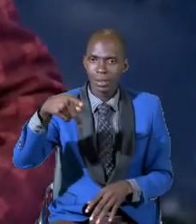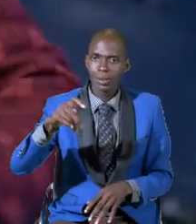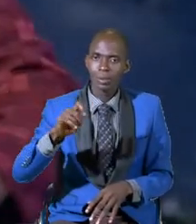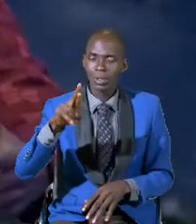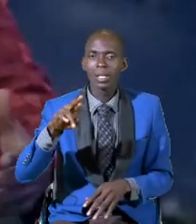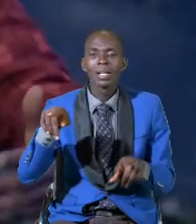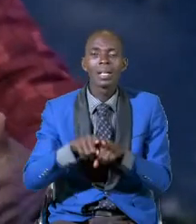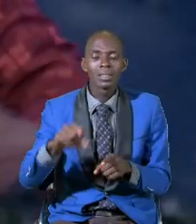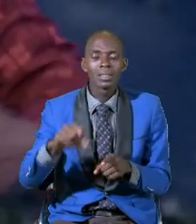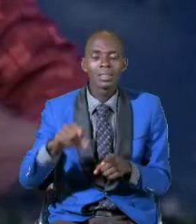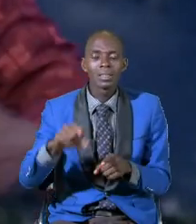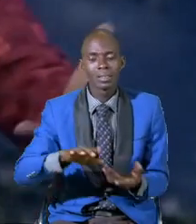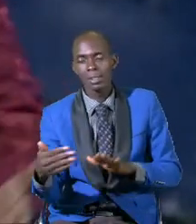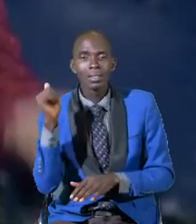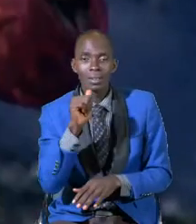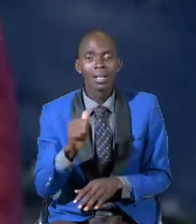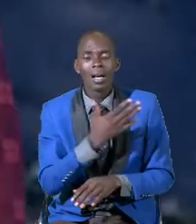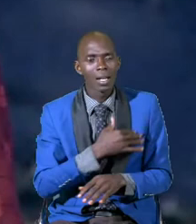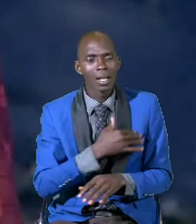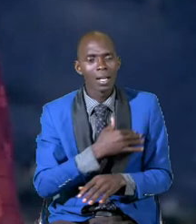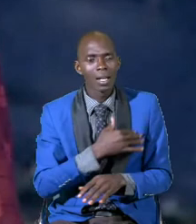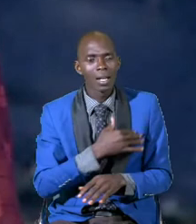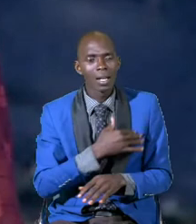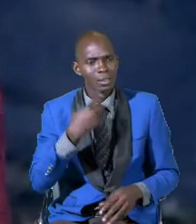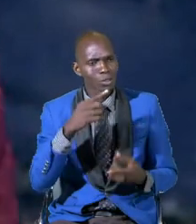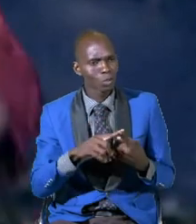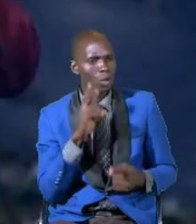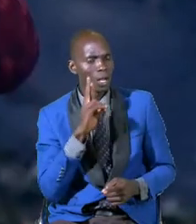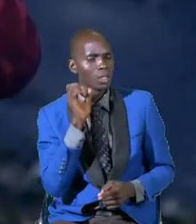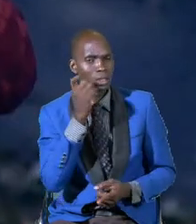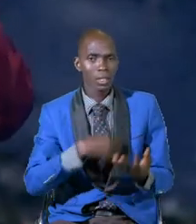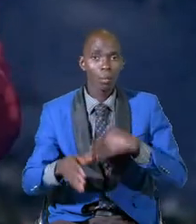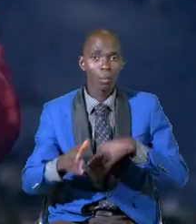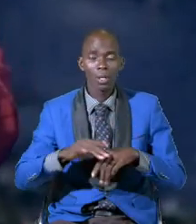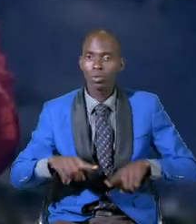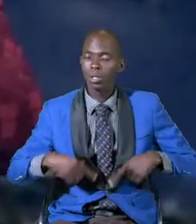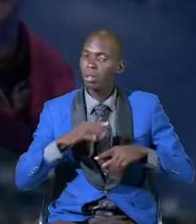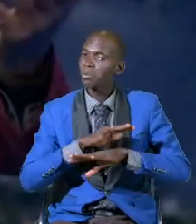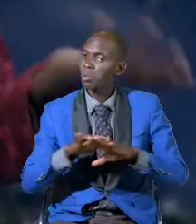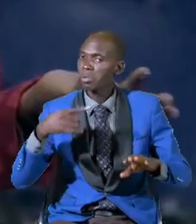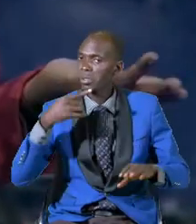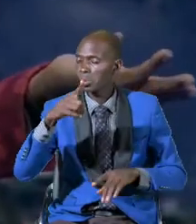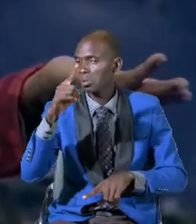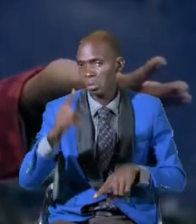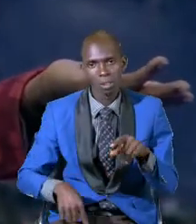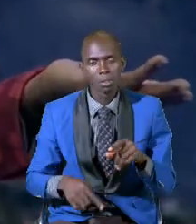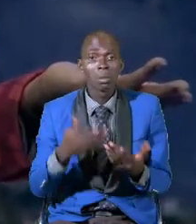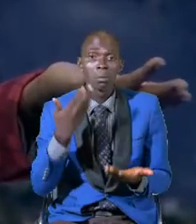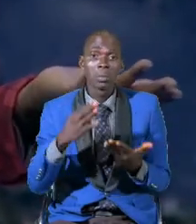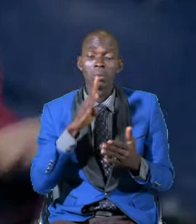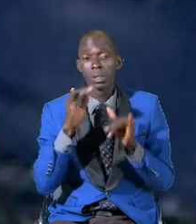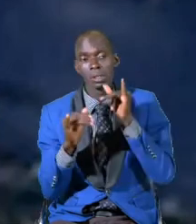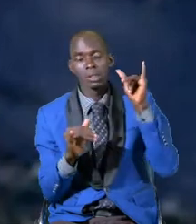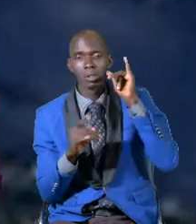dead, he said, you know, he spoke to her and she came back to life. Don't say you cannot. Maybe yesterday you could